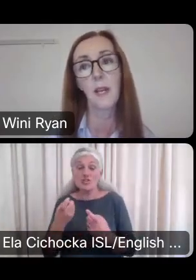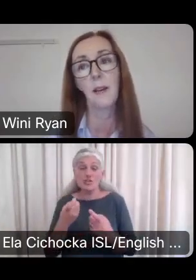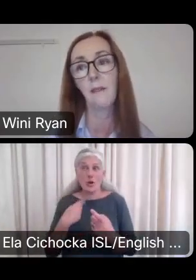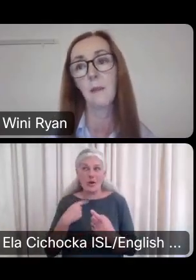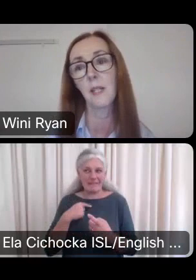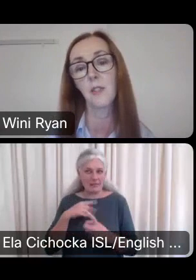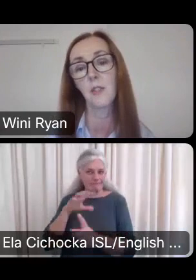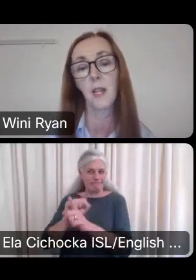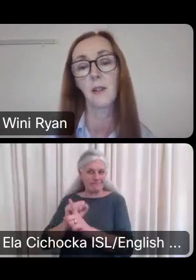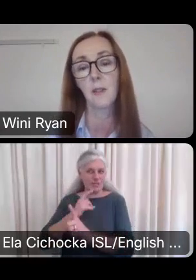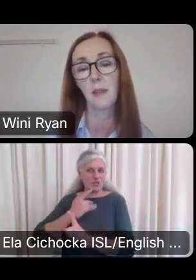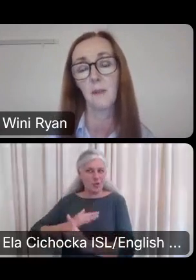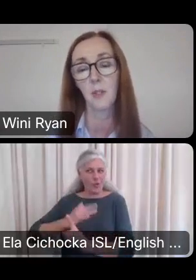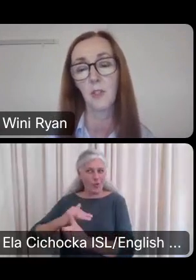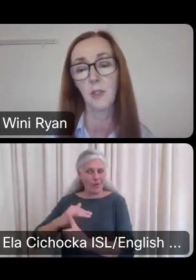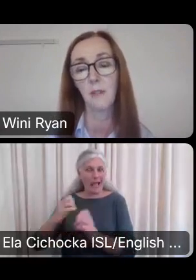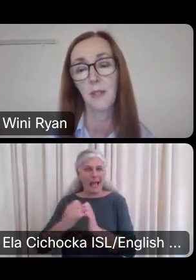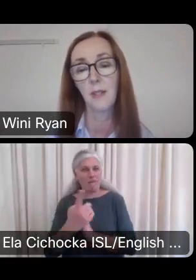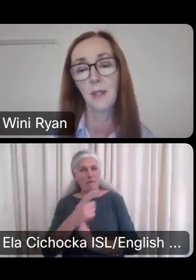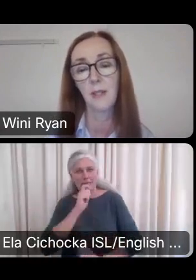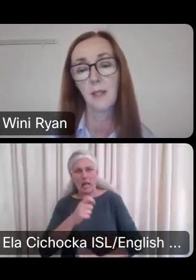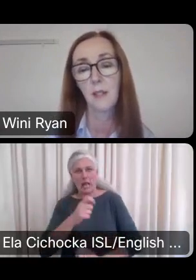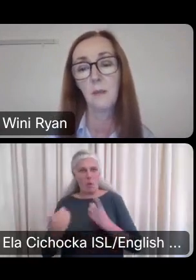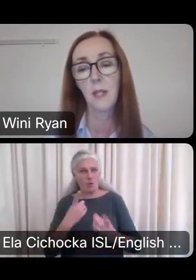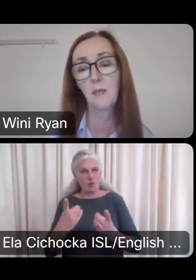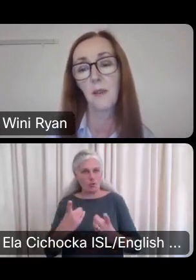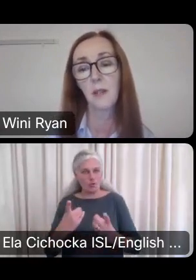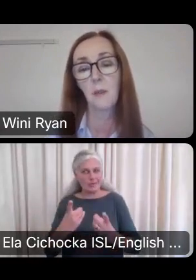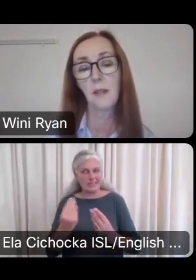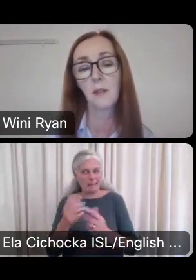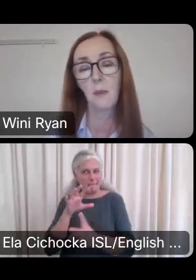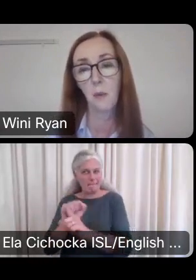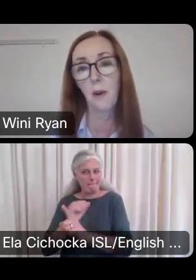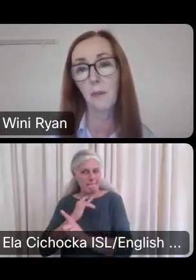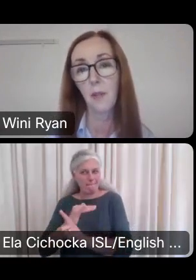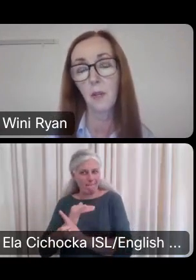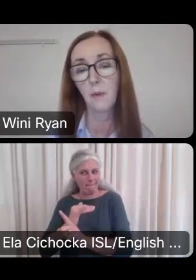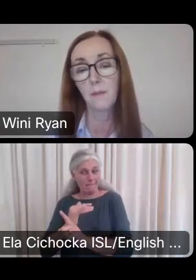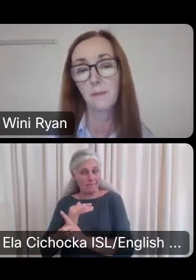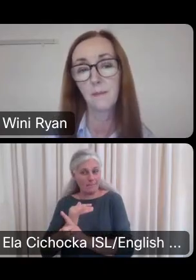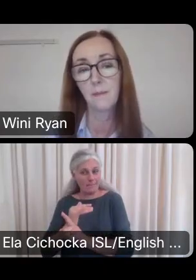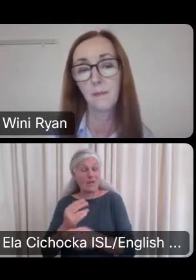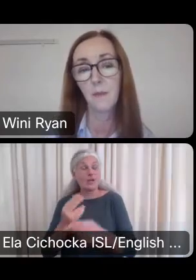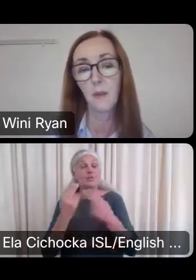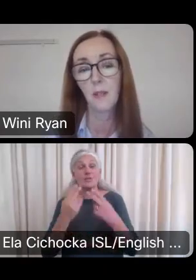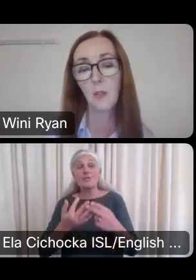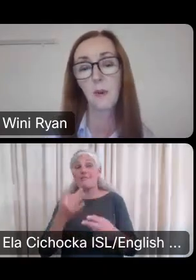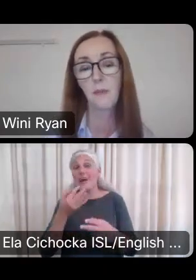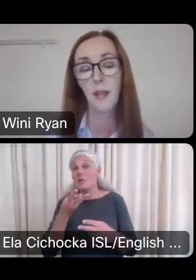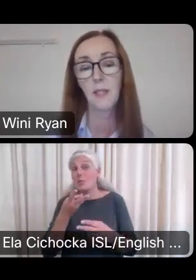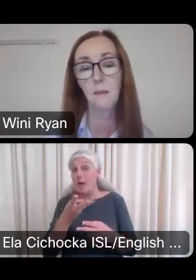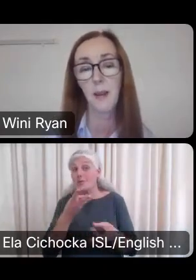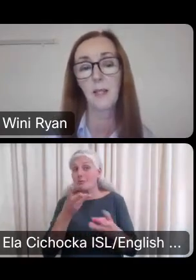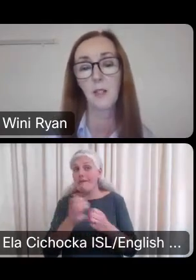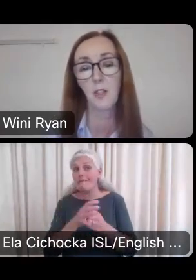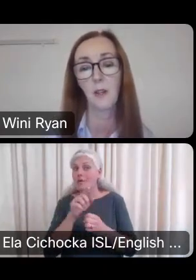said, yeah, everyone else just tells me what to do. You need to find ways that will work for you. Okay, so I'm